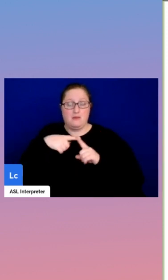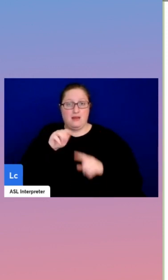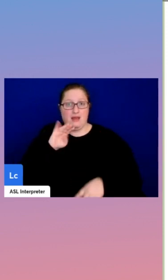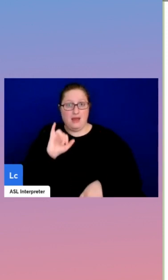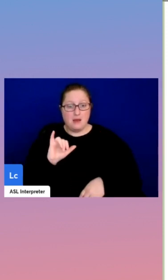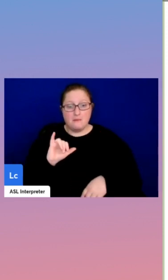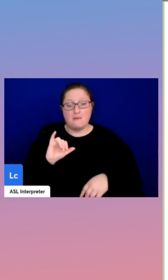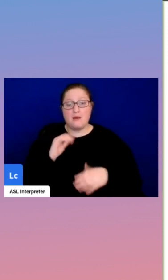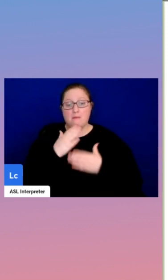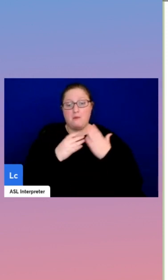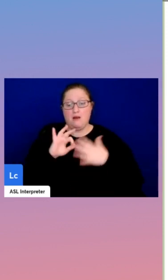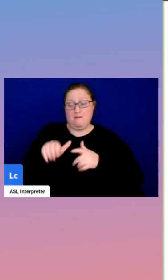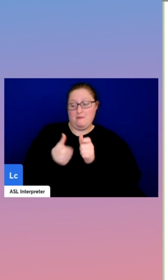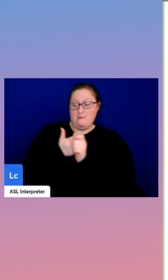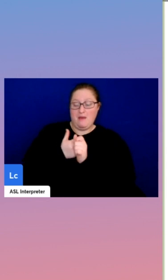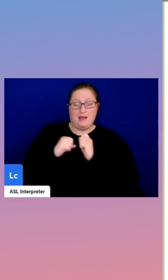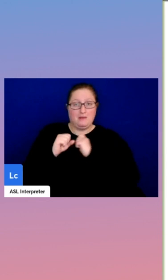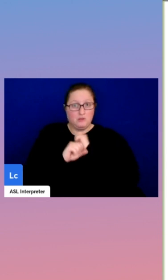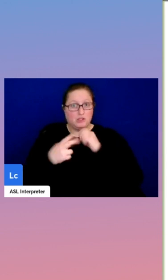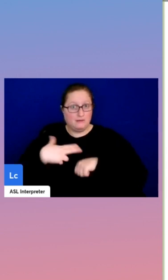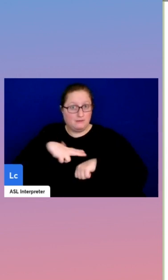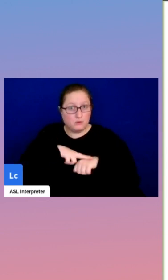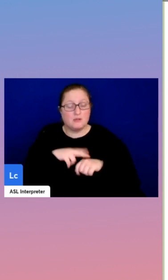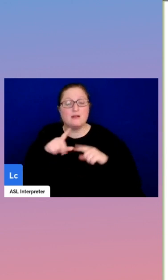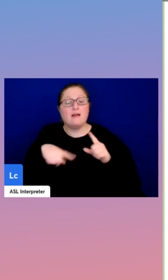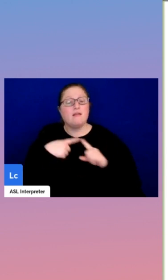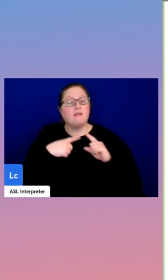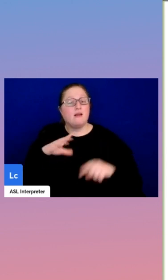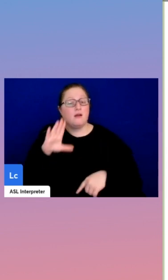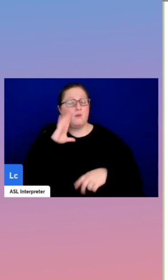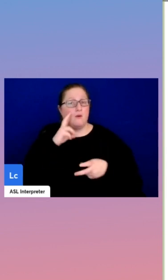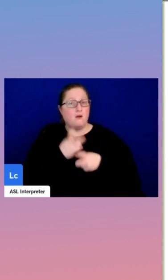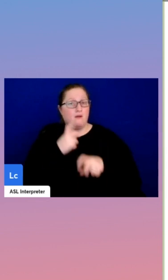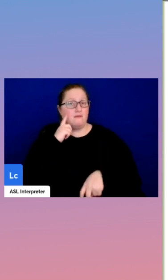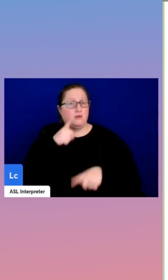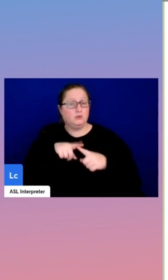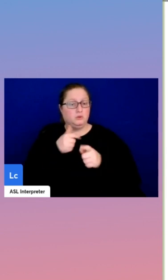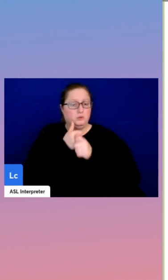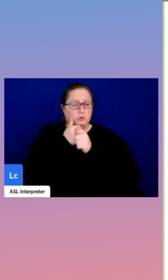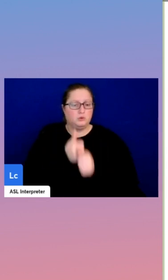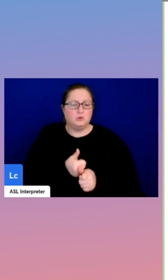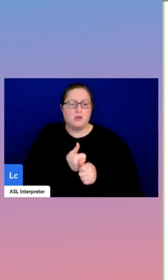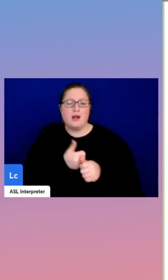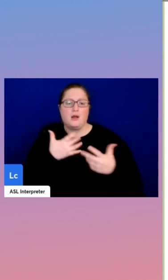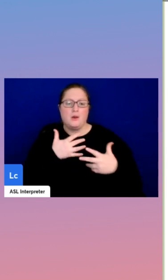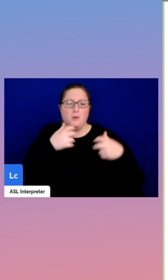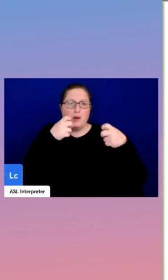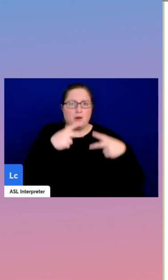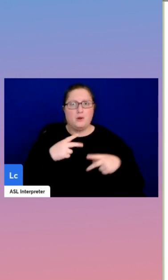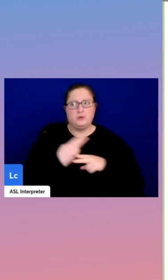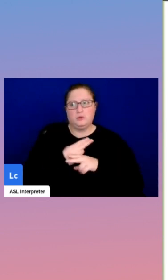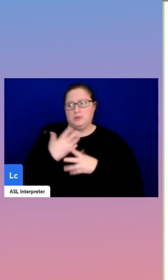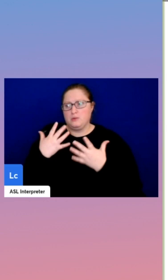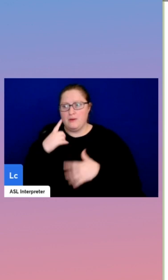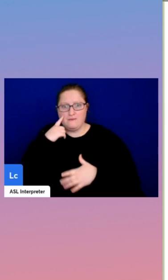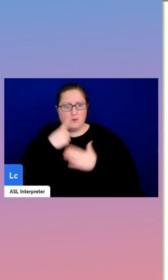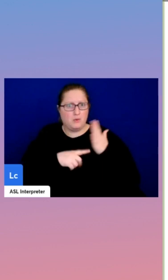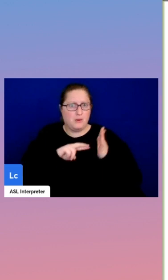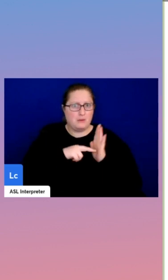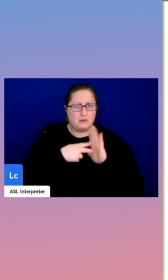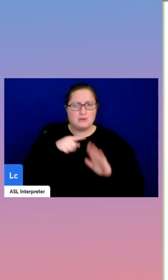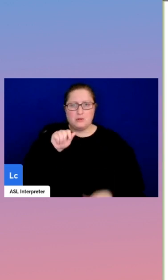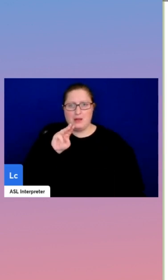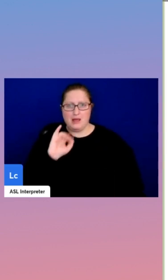as part of a backup strategy, of course, then it's going to be hard for you to track who's using what and to what purpose are those AMIs